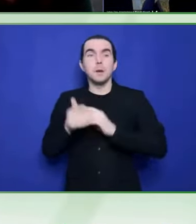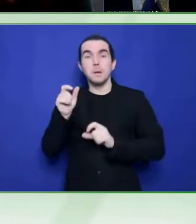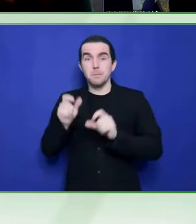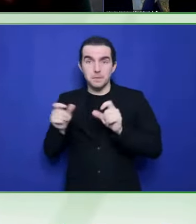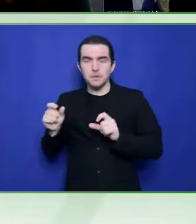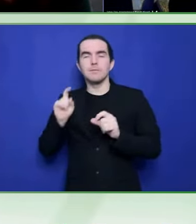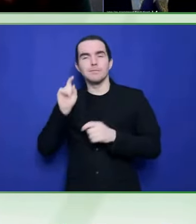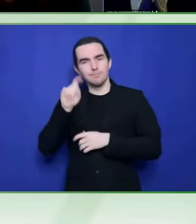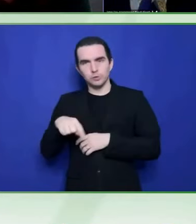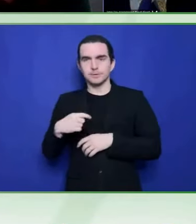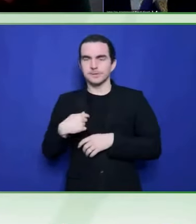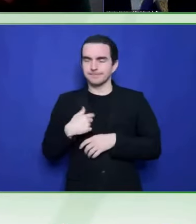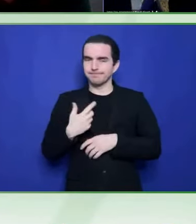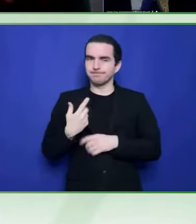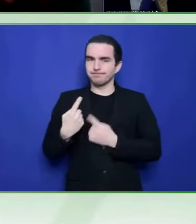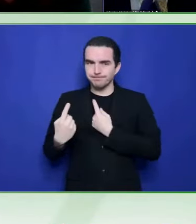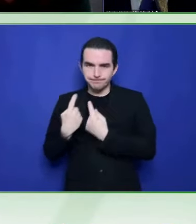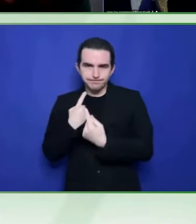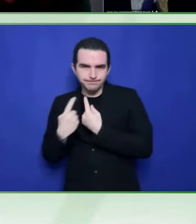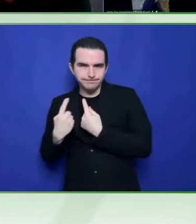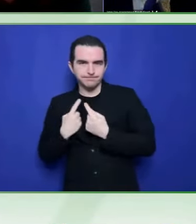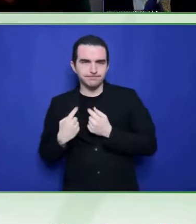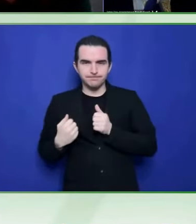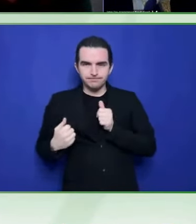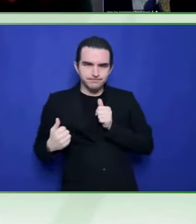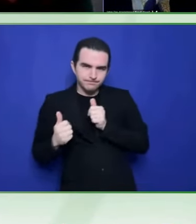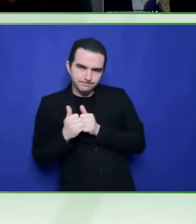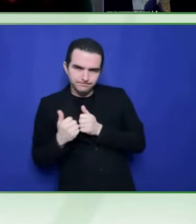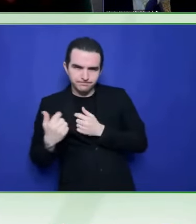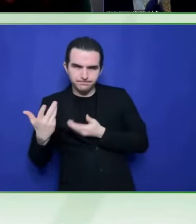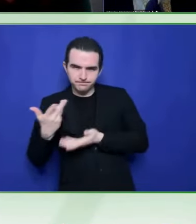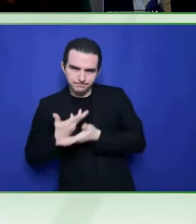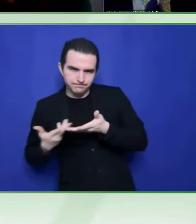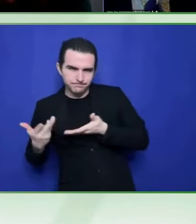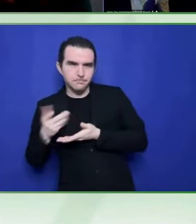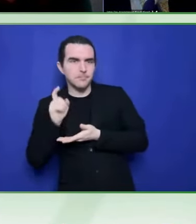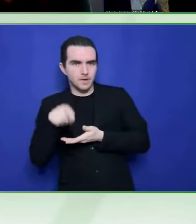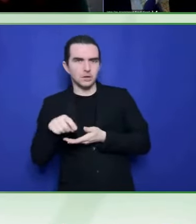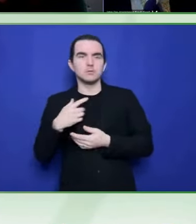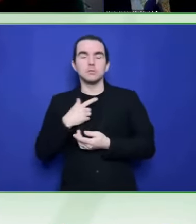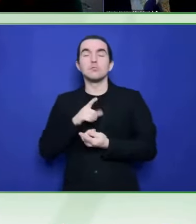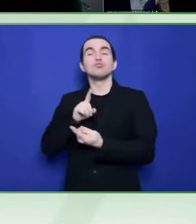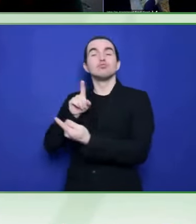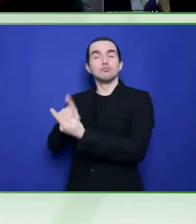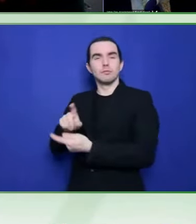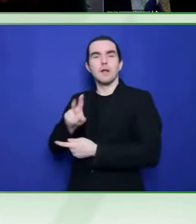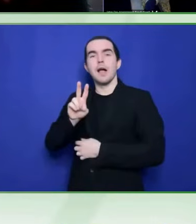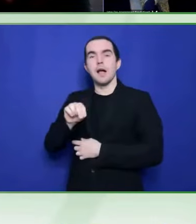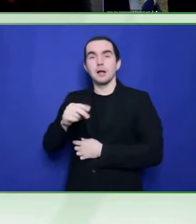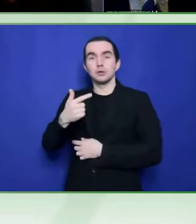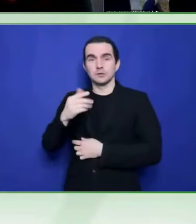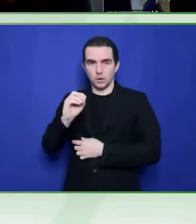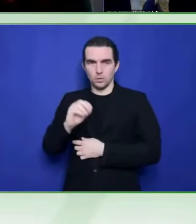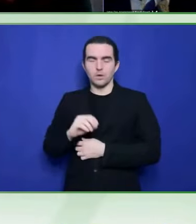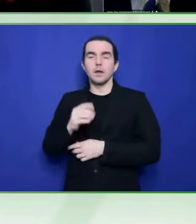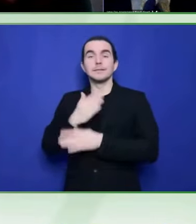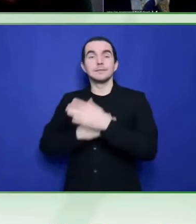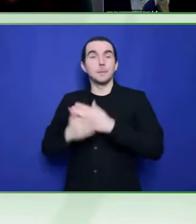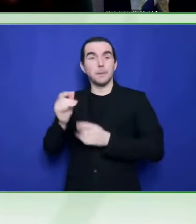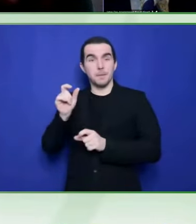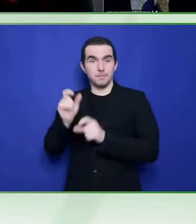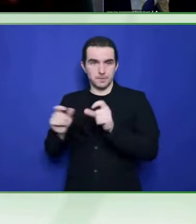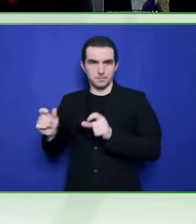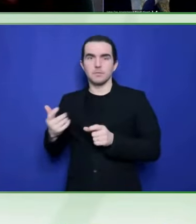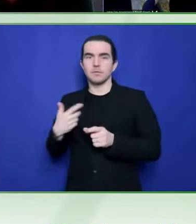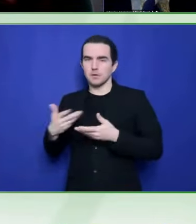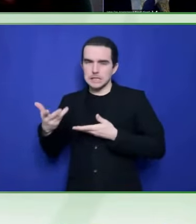the pain points together, and then find solutions together, tested the solutions again together to